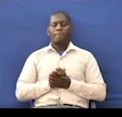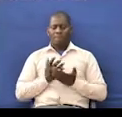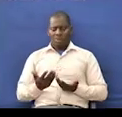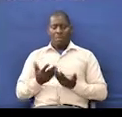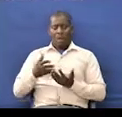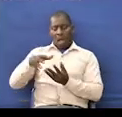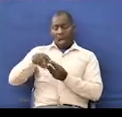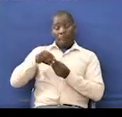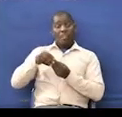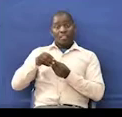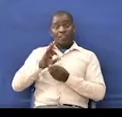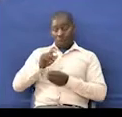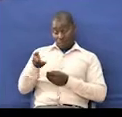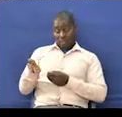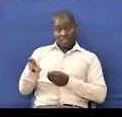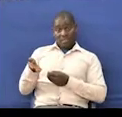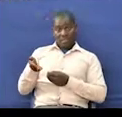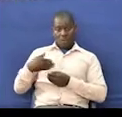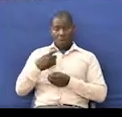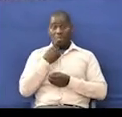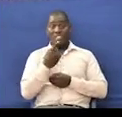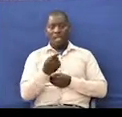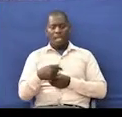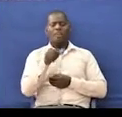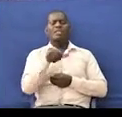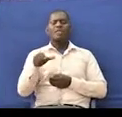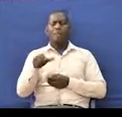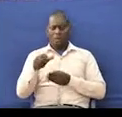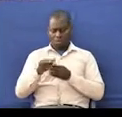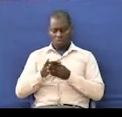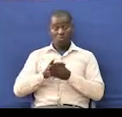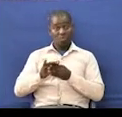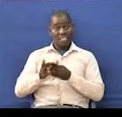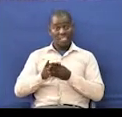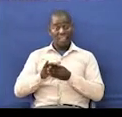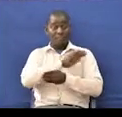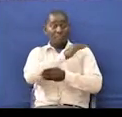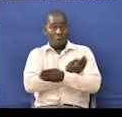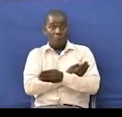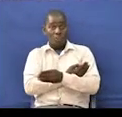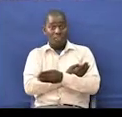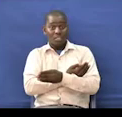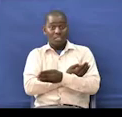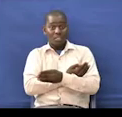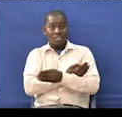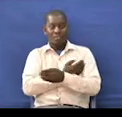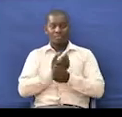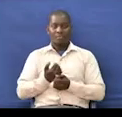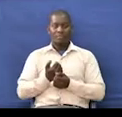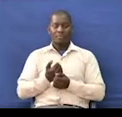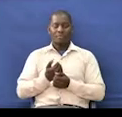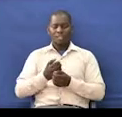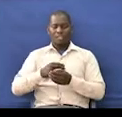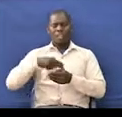Apart from this, we are having also, let us say, a person who is applying force to a rim to